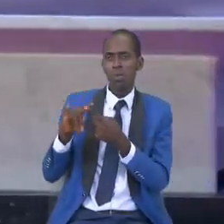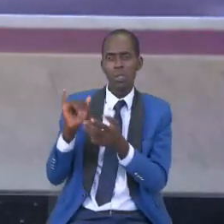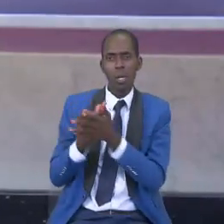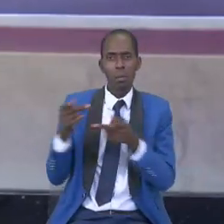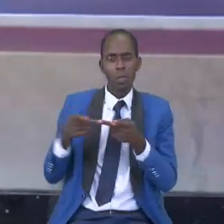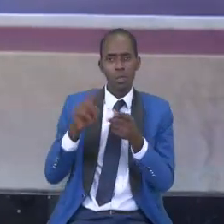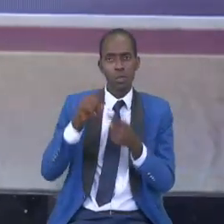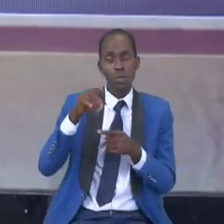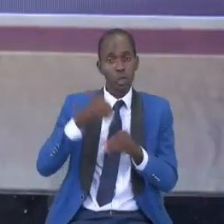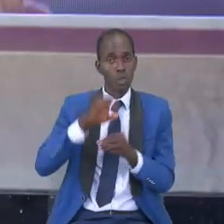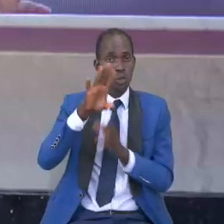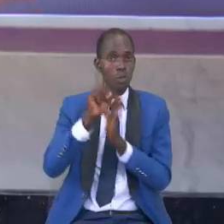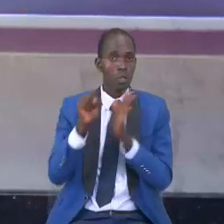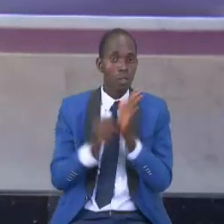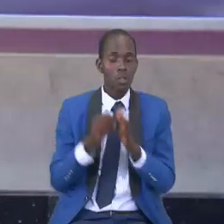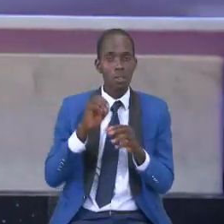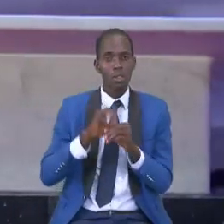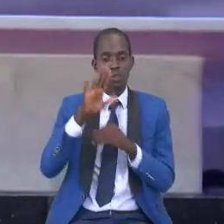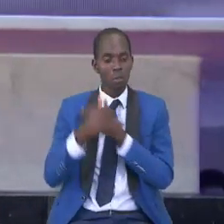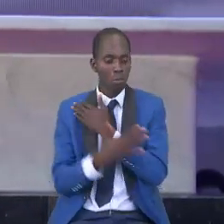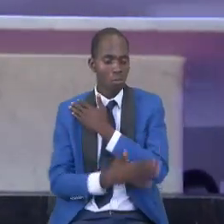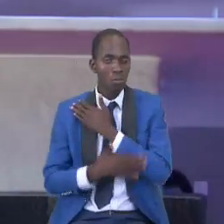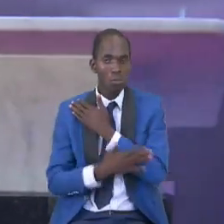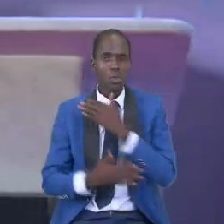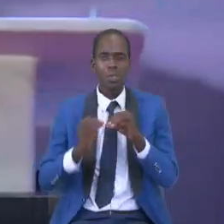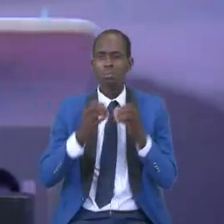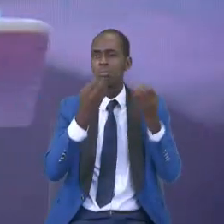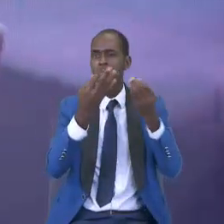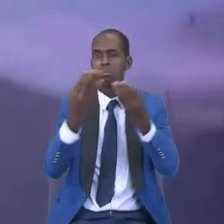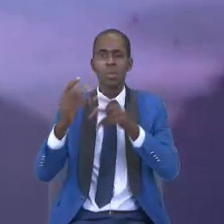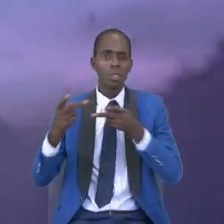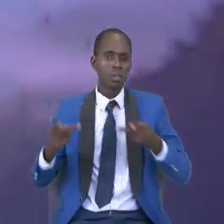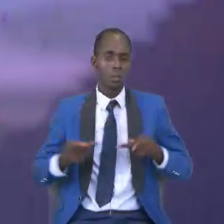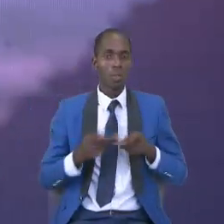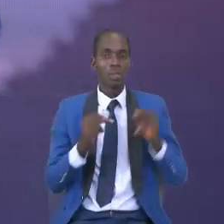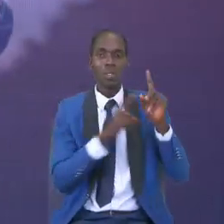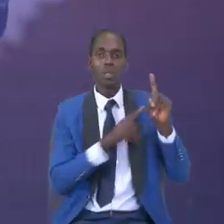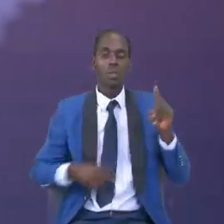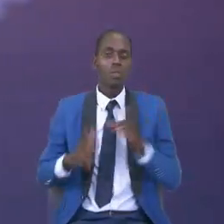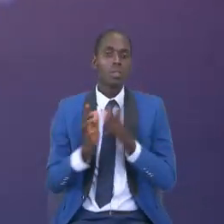your state, in your country, or in any other place, the Lord Jesus said,